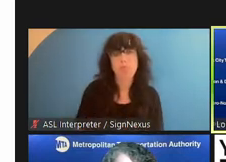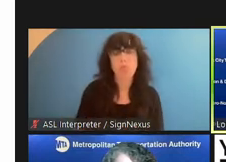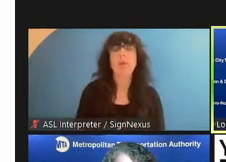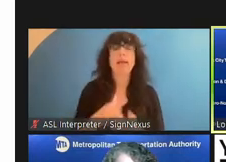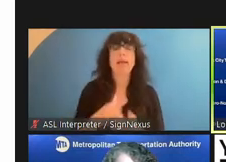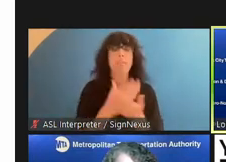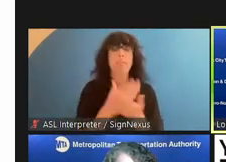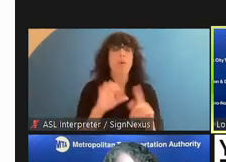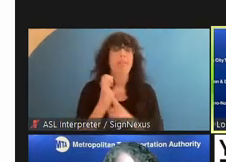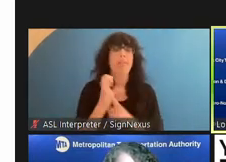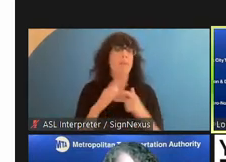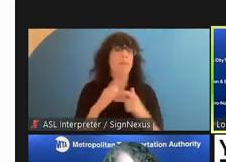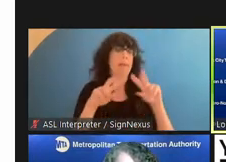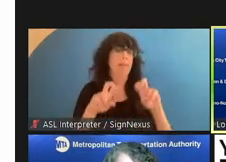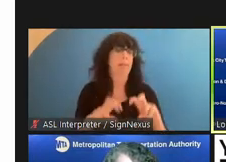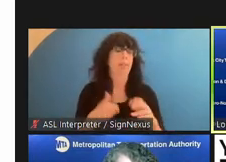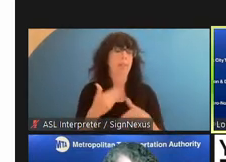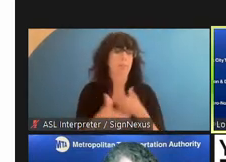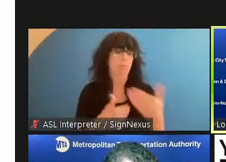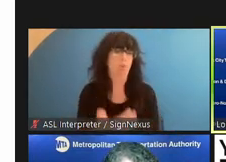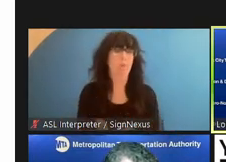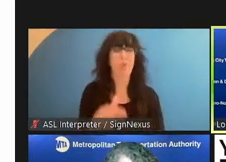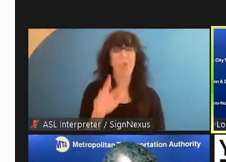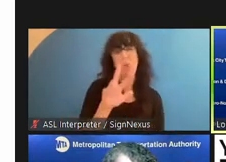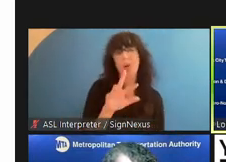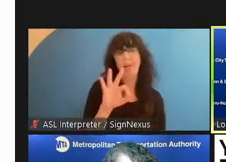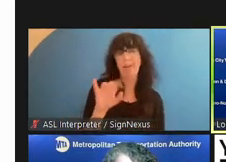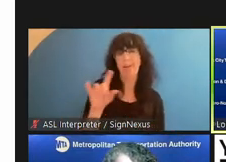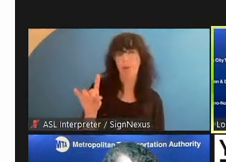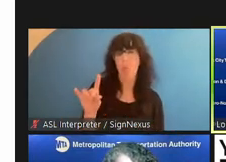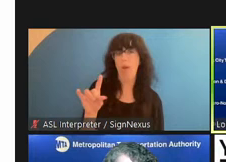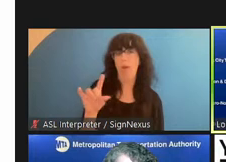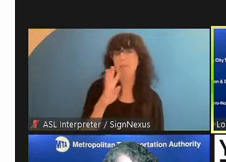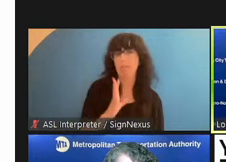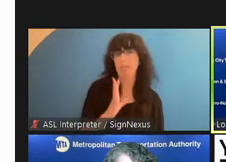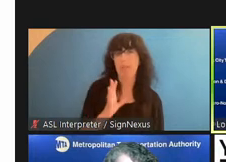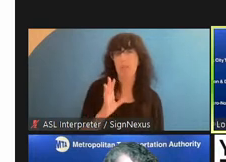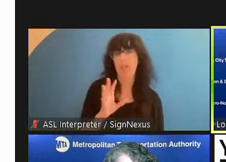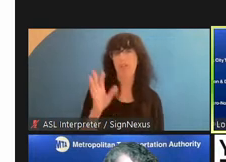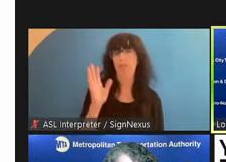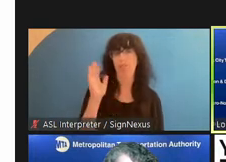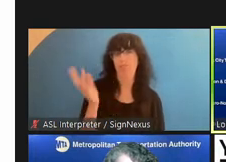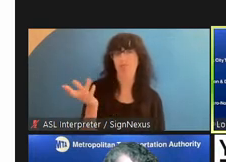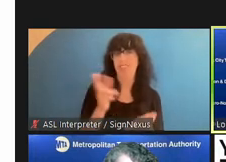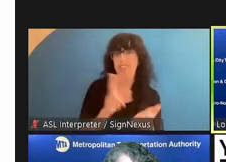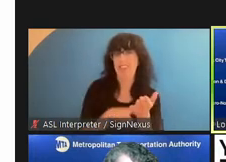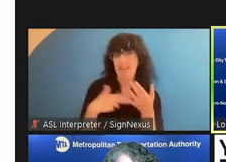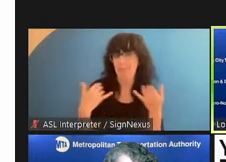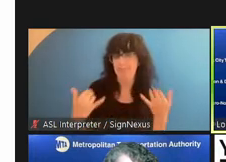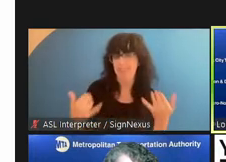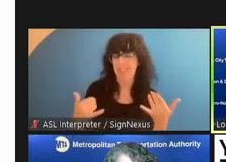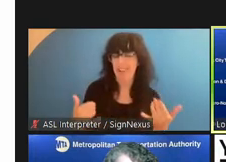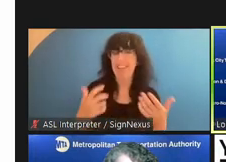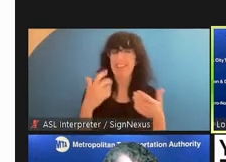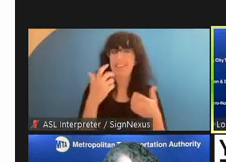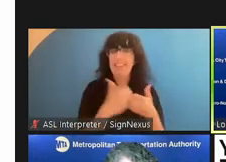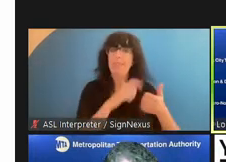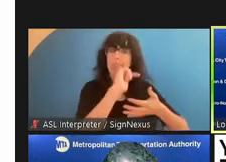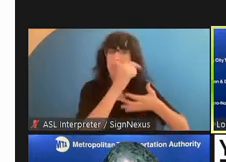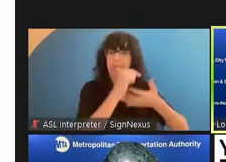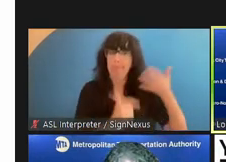process there are 391 speakers signed up to speak today each speaker is limited to three